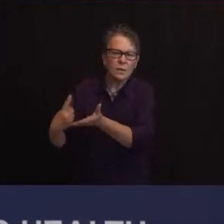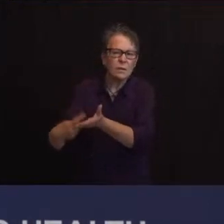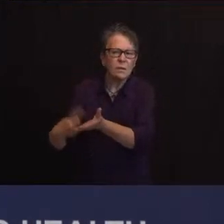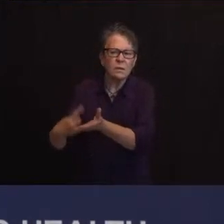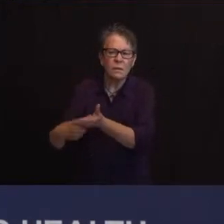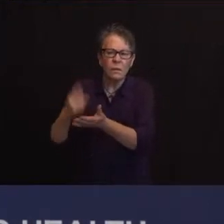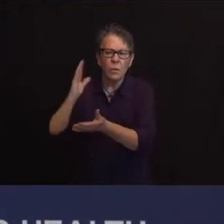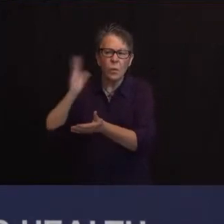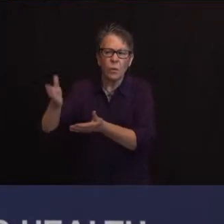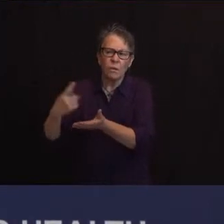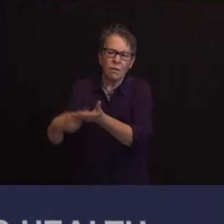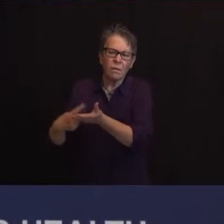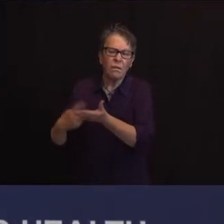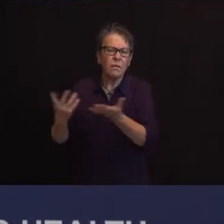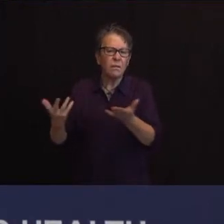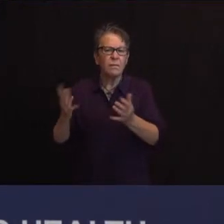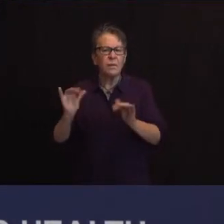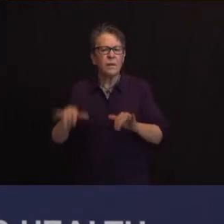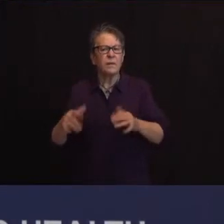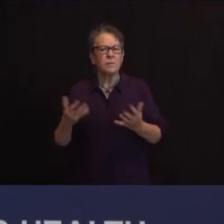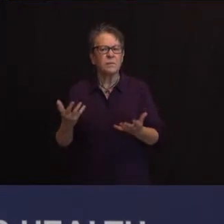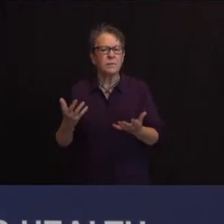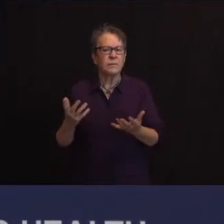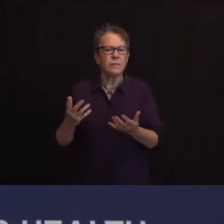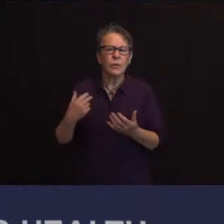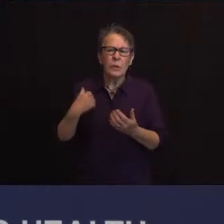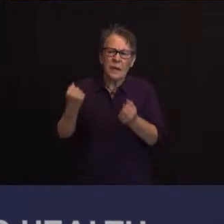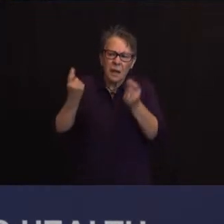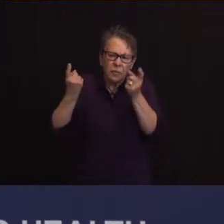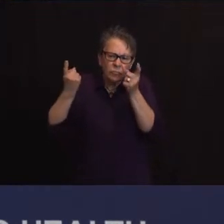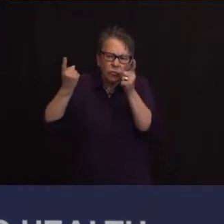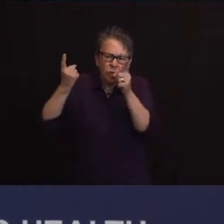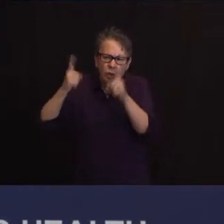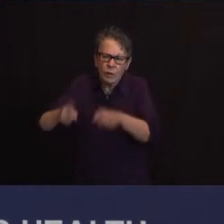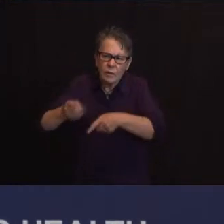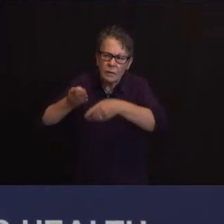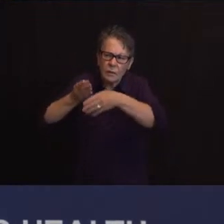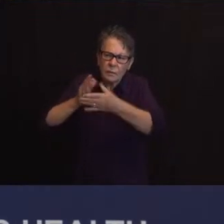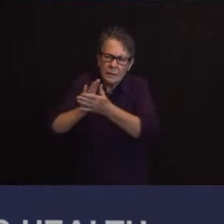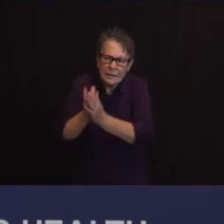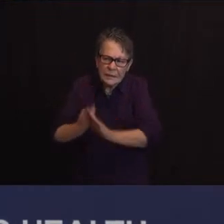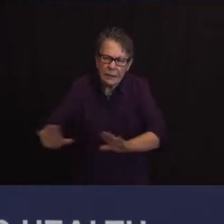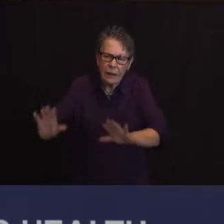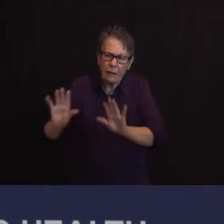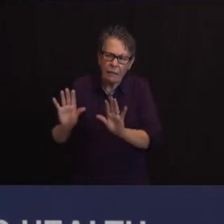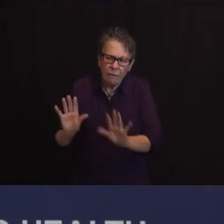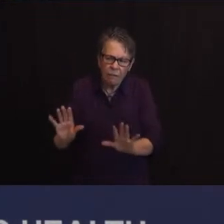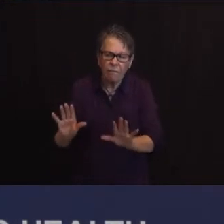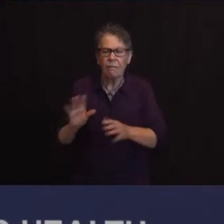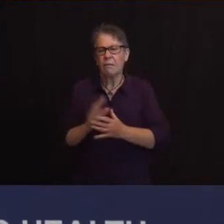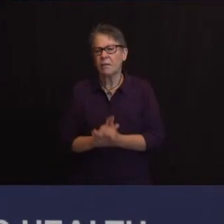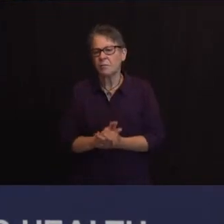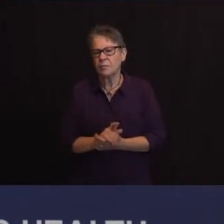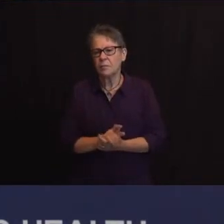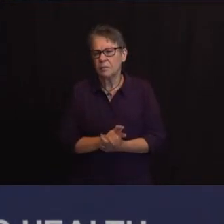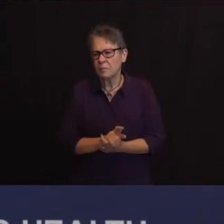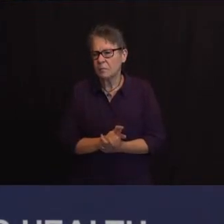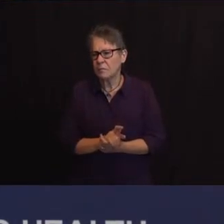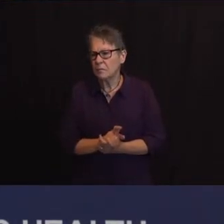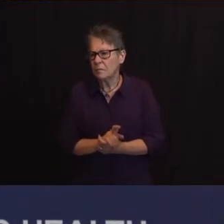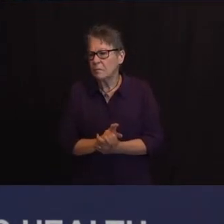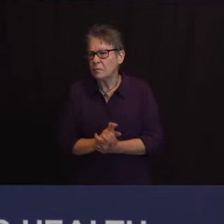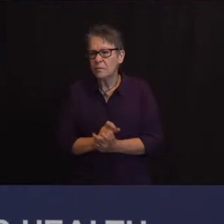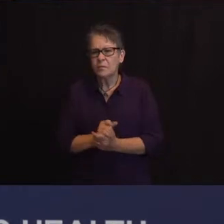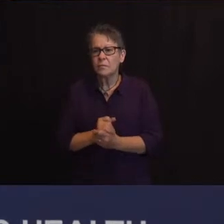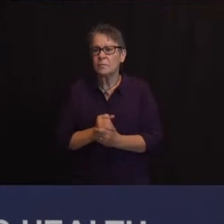And listen, God willing, we get to a peaceful resolution, because in many respects, as one side of the Hudson goes, the other side